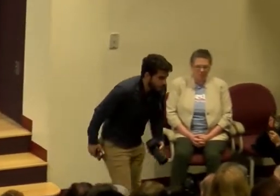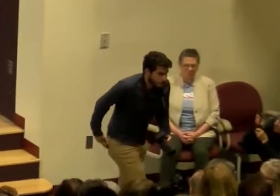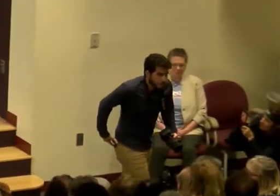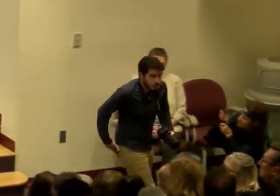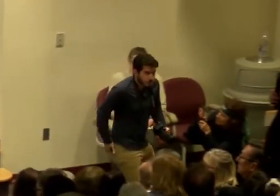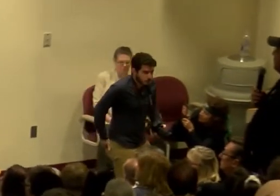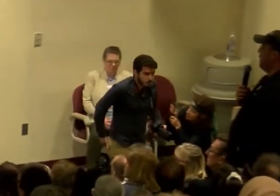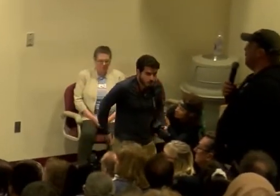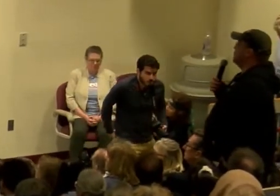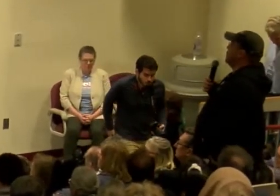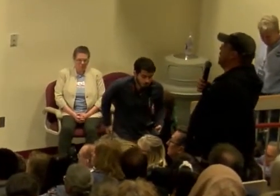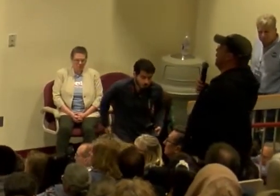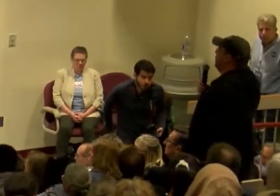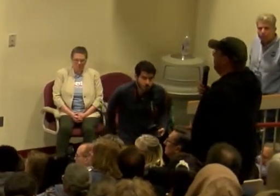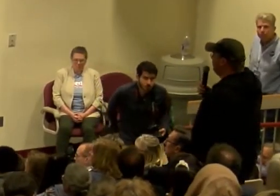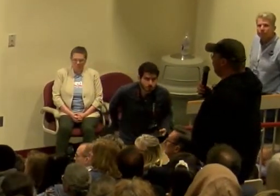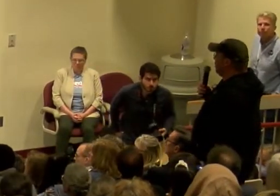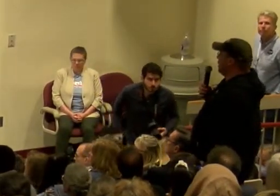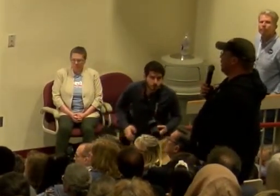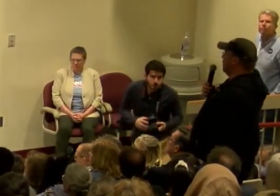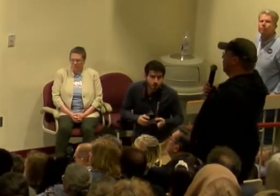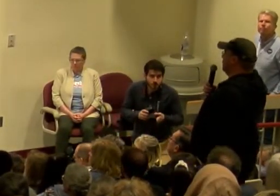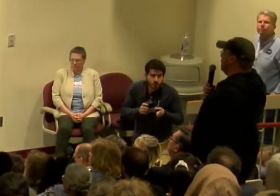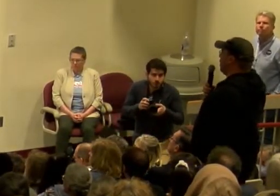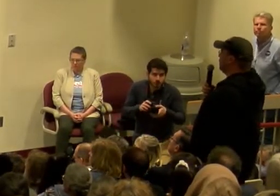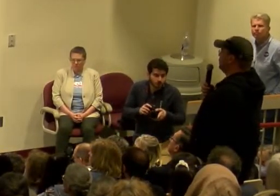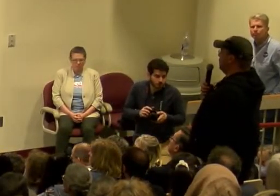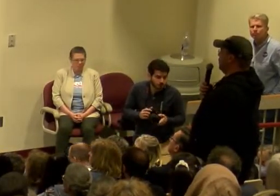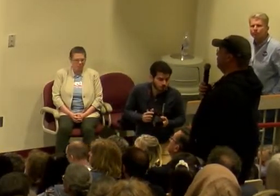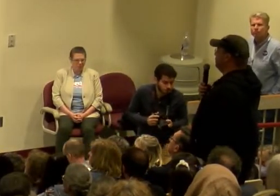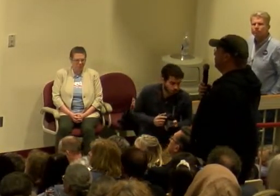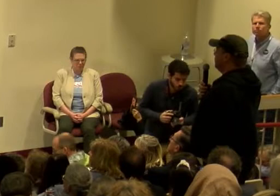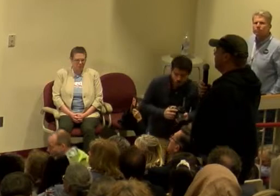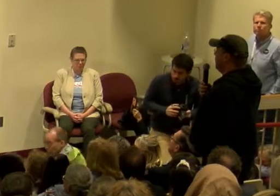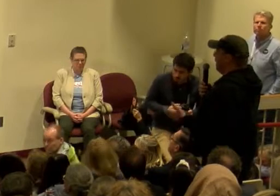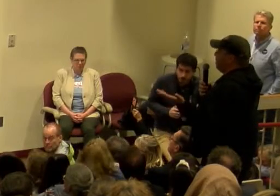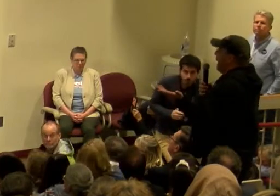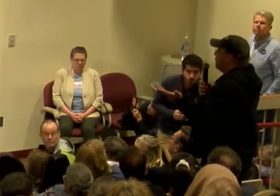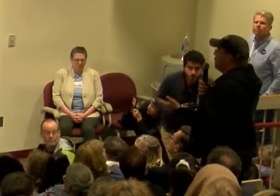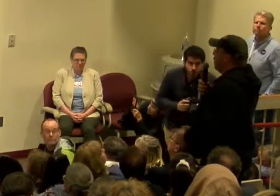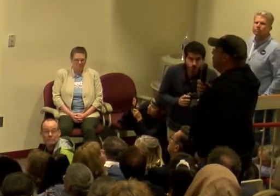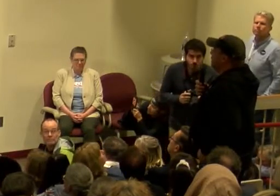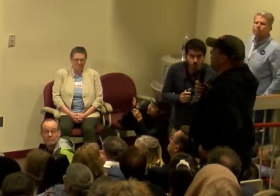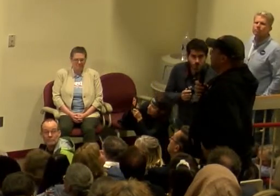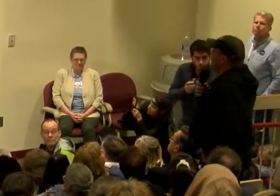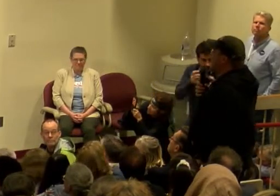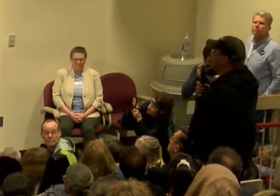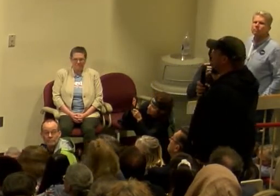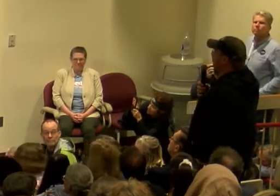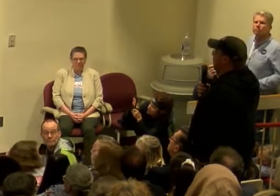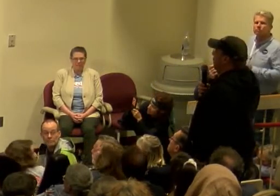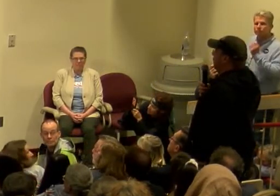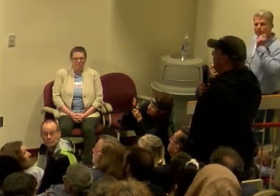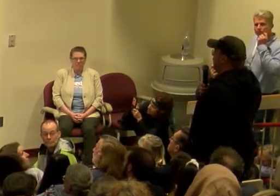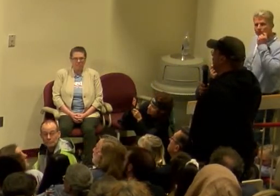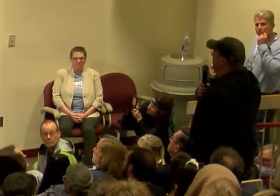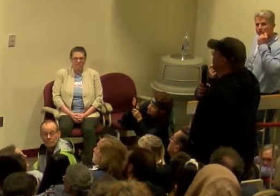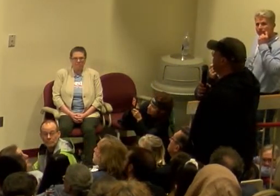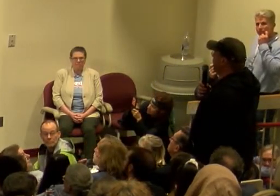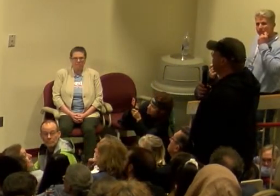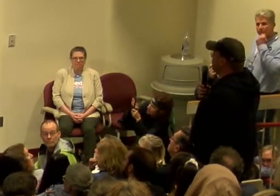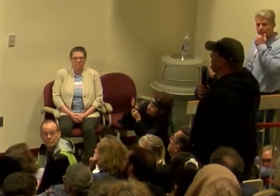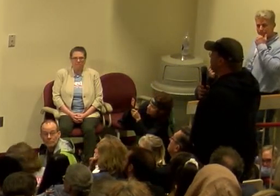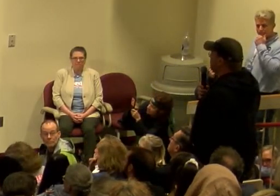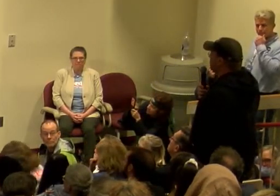Hello, sir. My name is Richard Nowell. I'm a 41-year-old college student who came back to college because I couldn't find a good